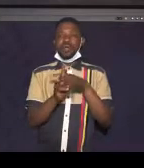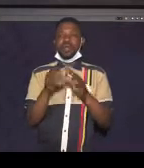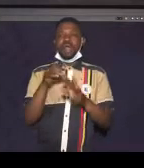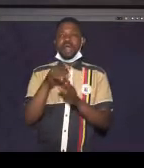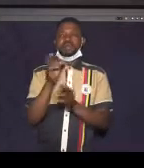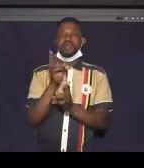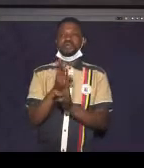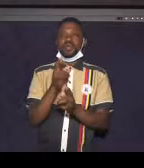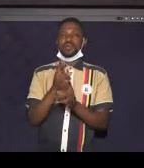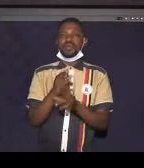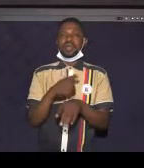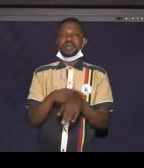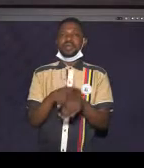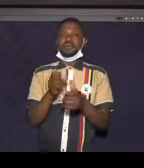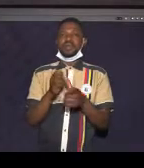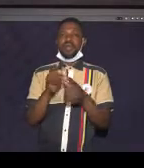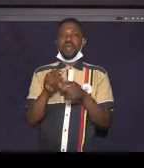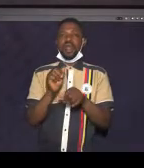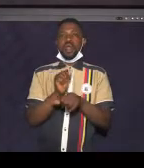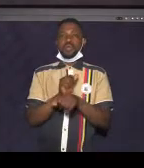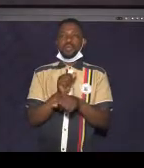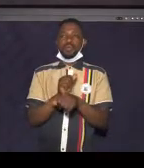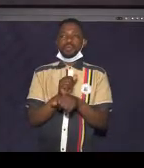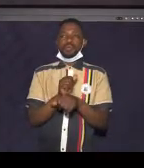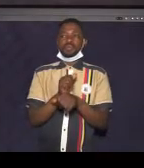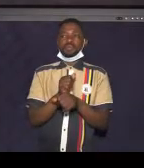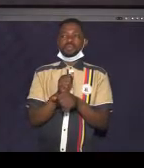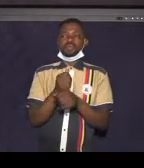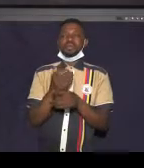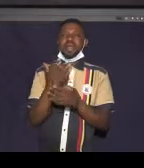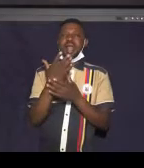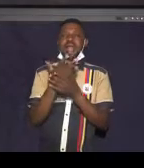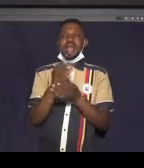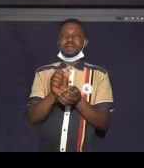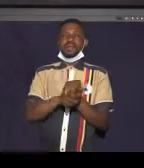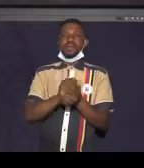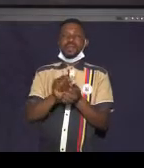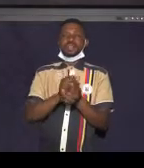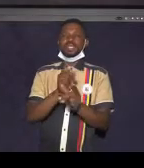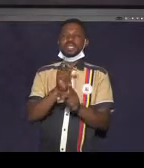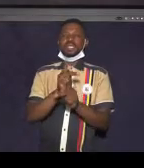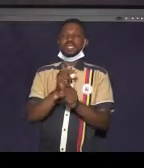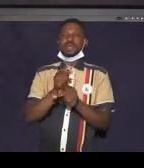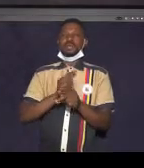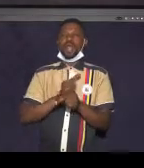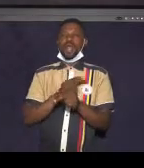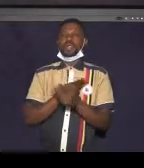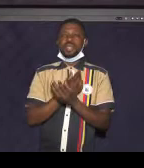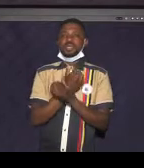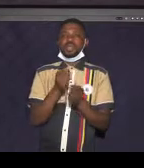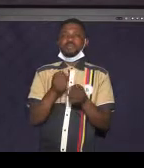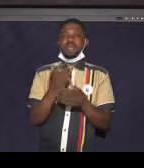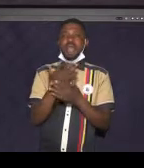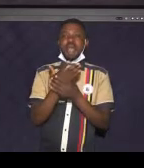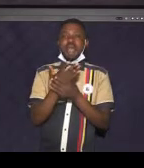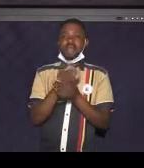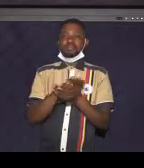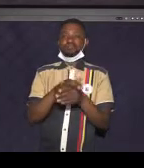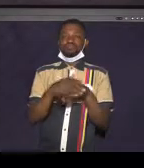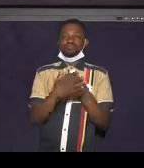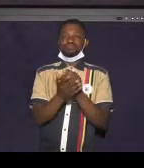intervals or an occupation. Hand washing keeps us safe. Hand